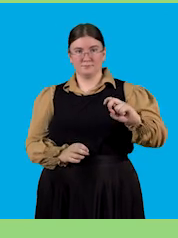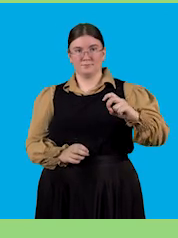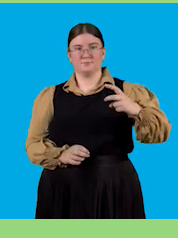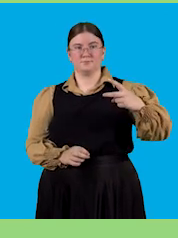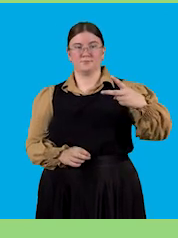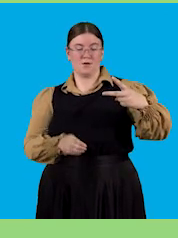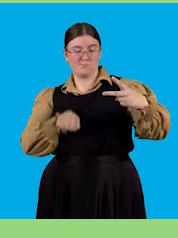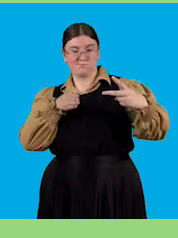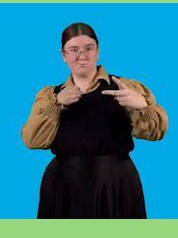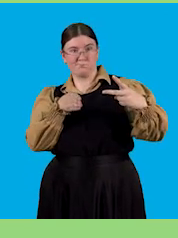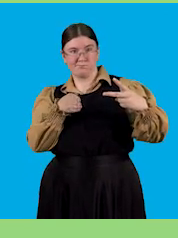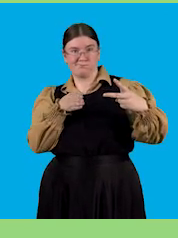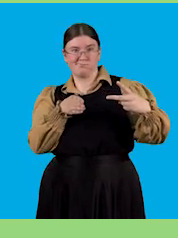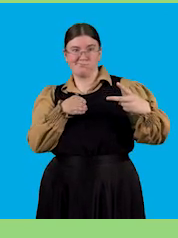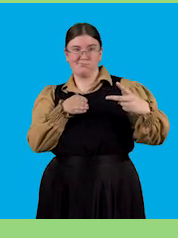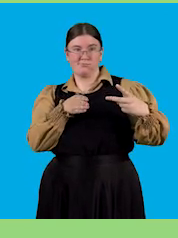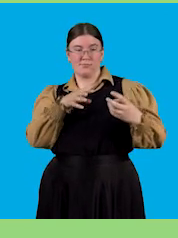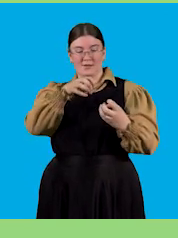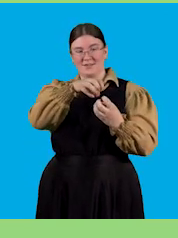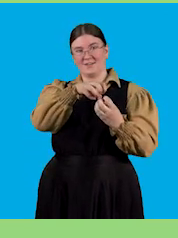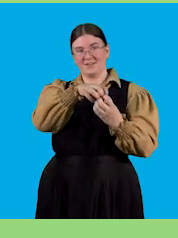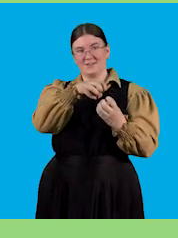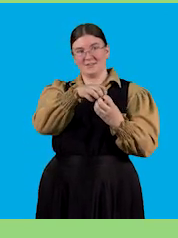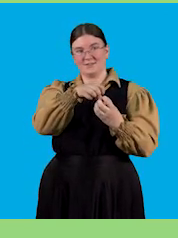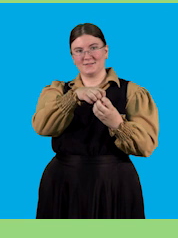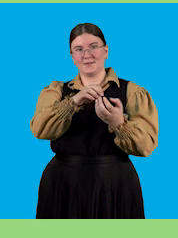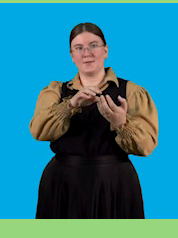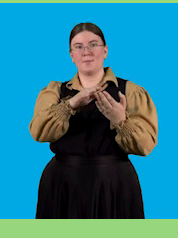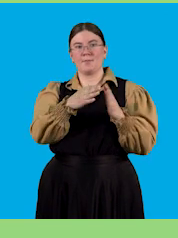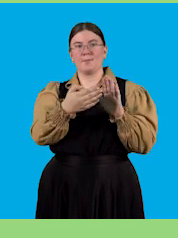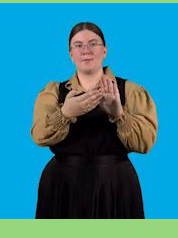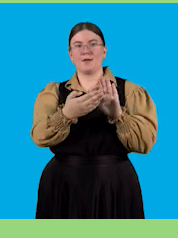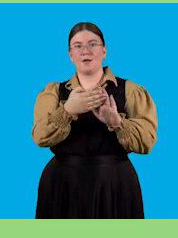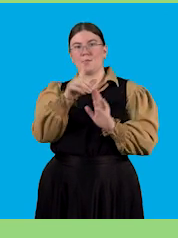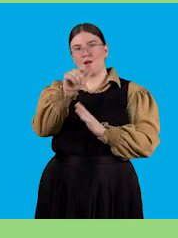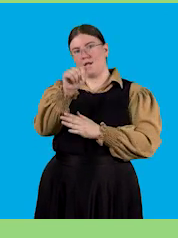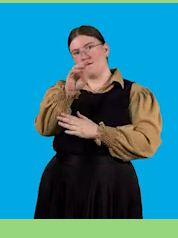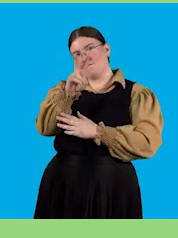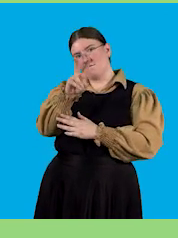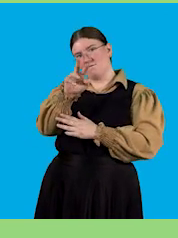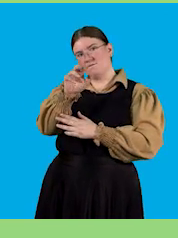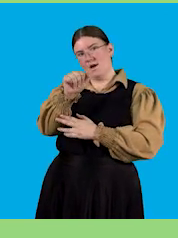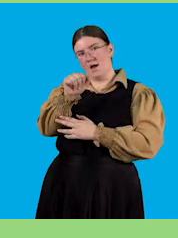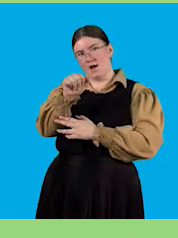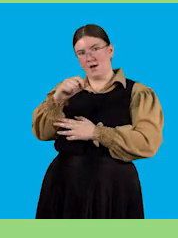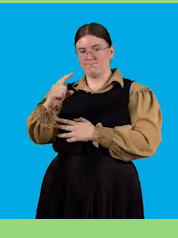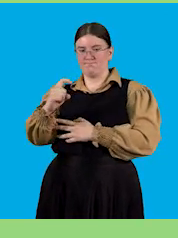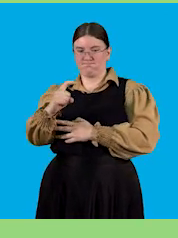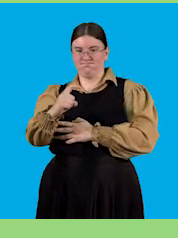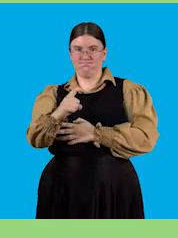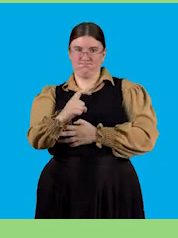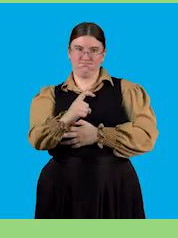And then here, basically the eggs hatch and larva is formed. There you have